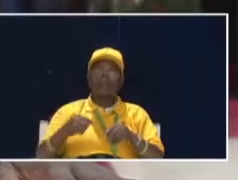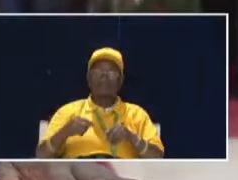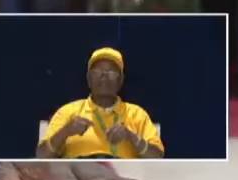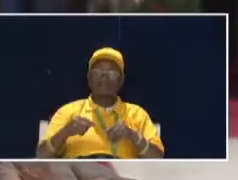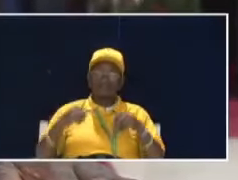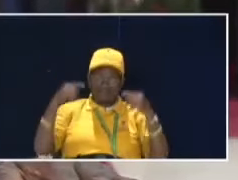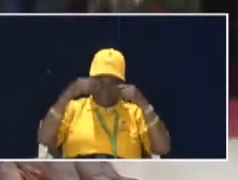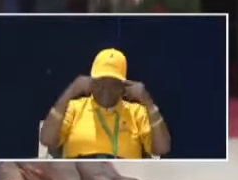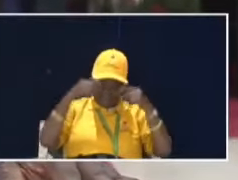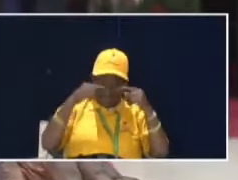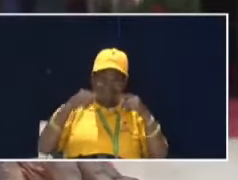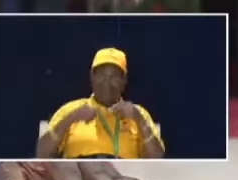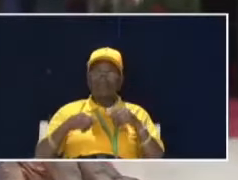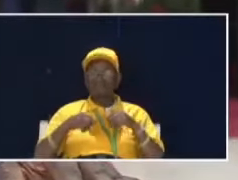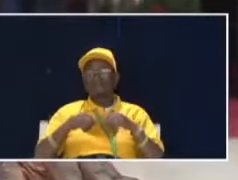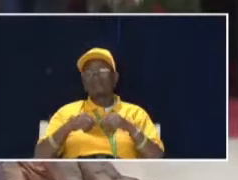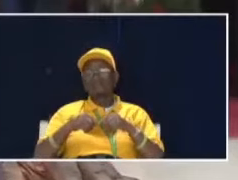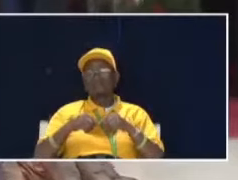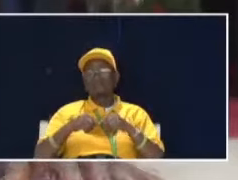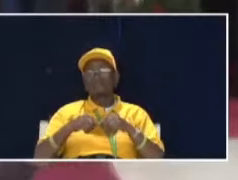headache,